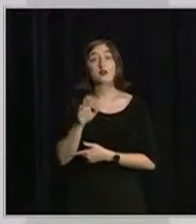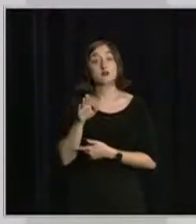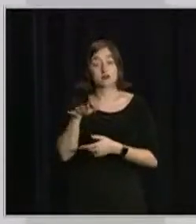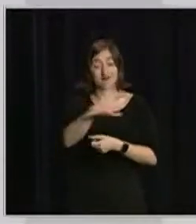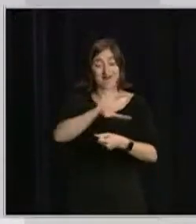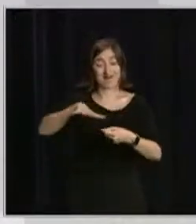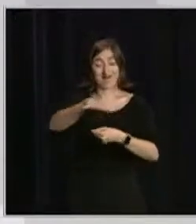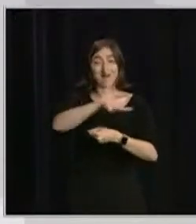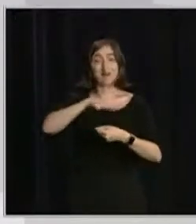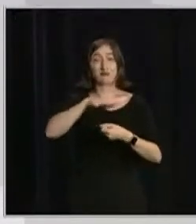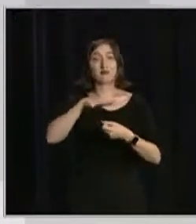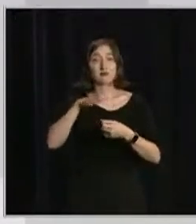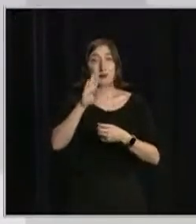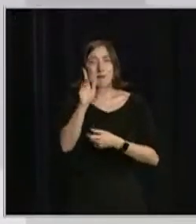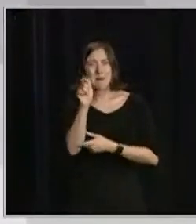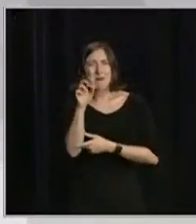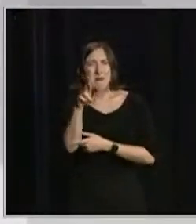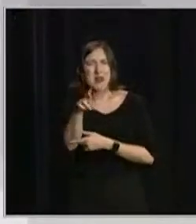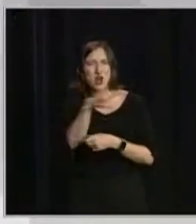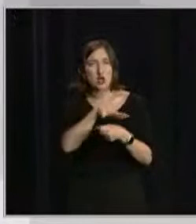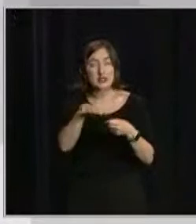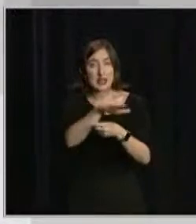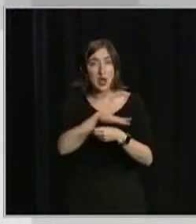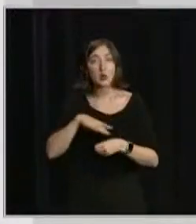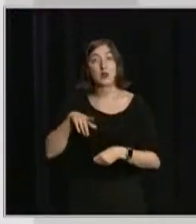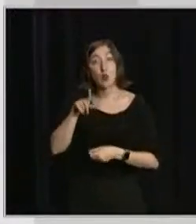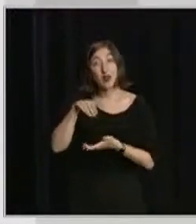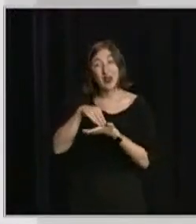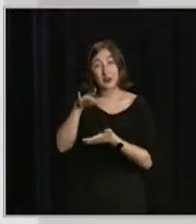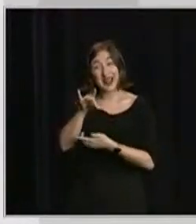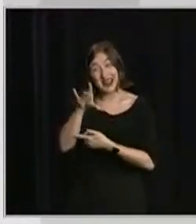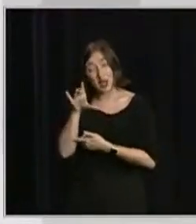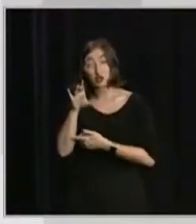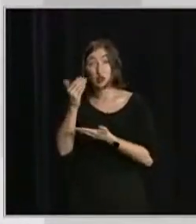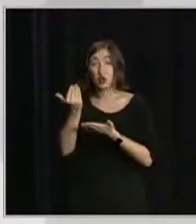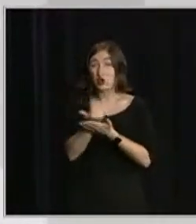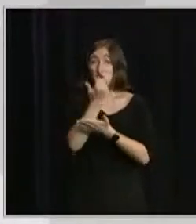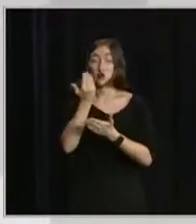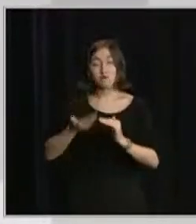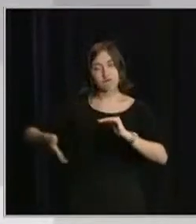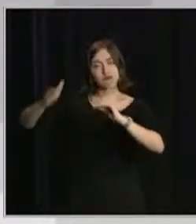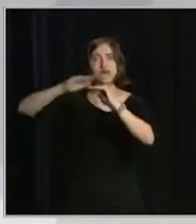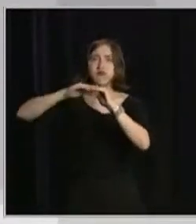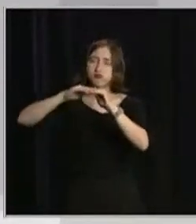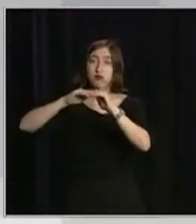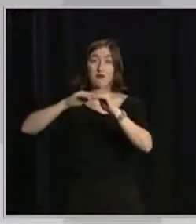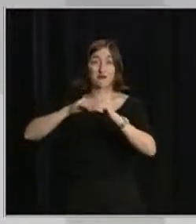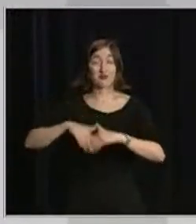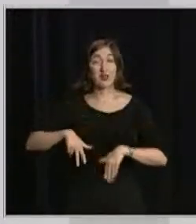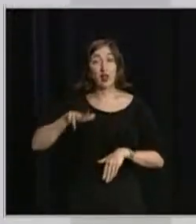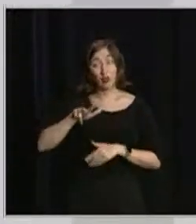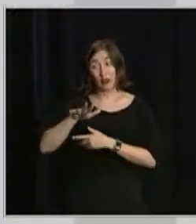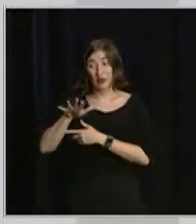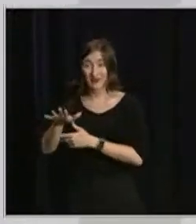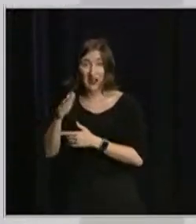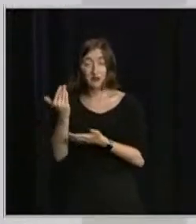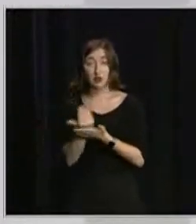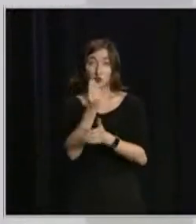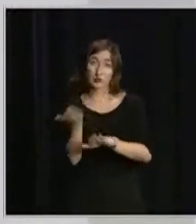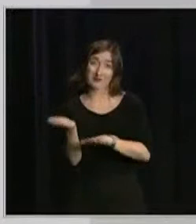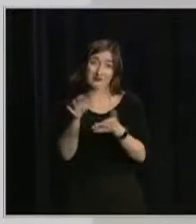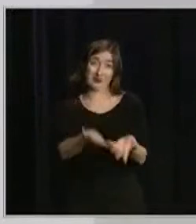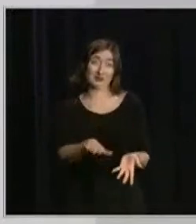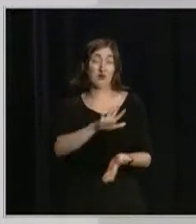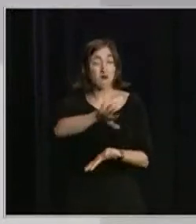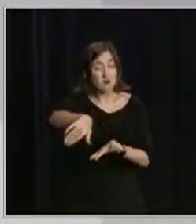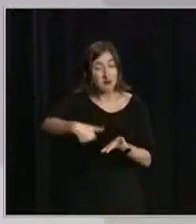15,183 new cases of COVID-19 and 35 deaths, which are a trailing indicator. Almost all of that can be attributed to our